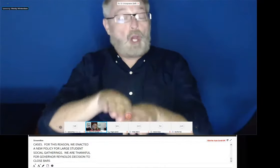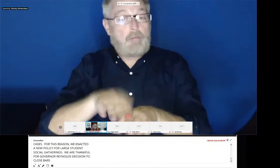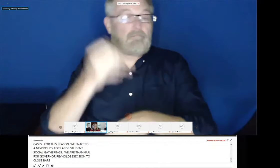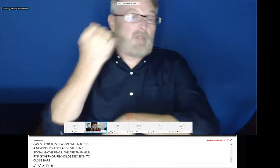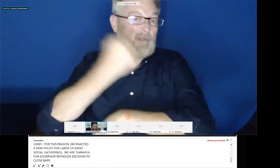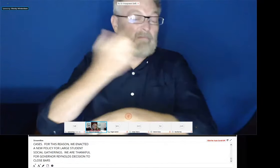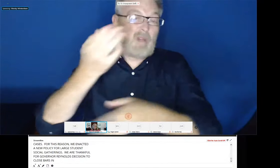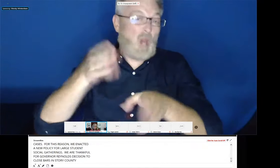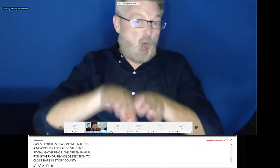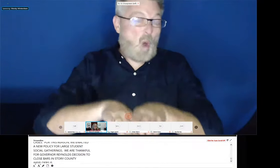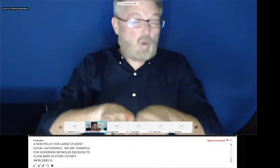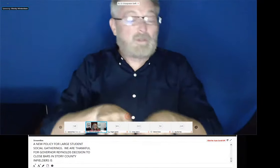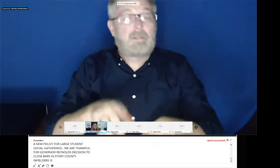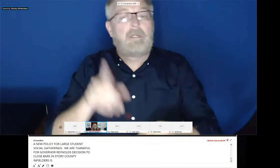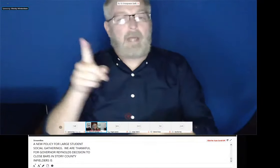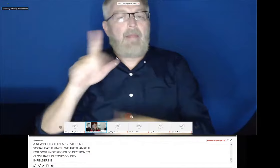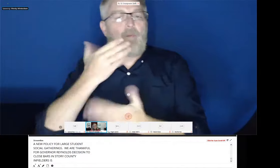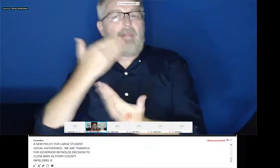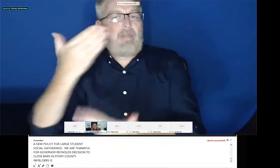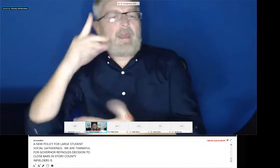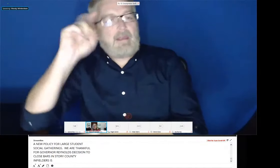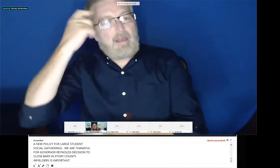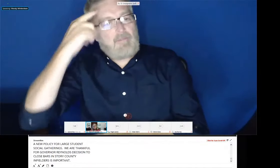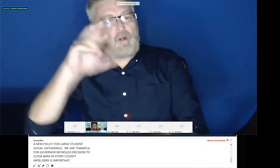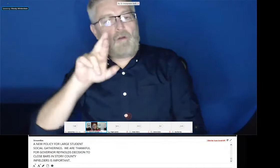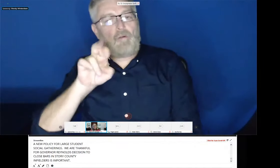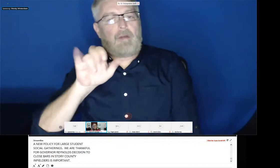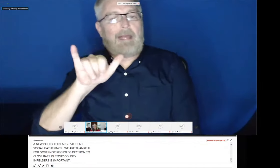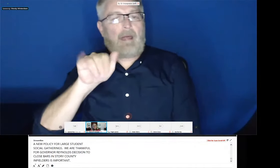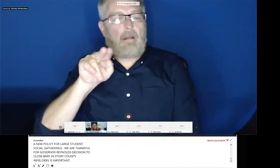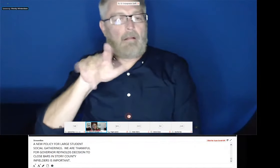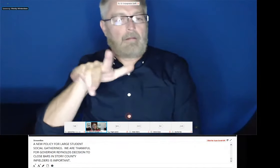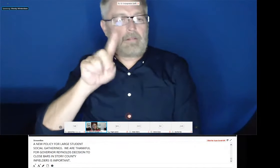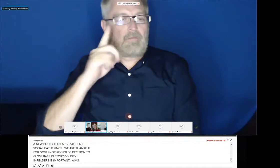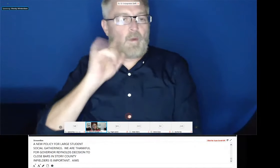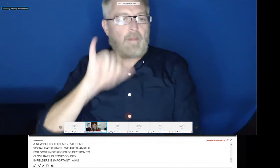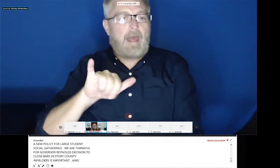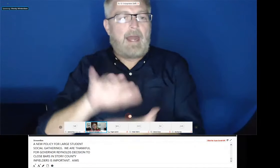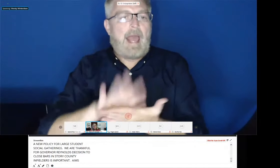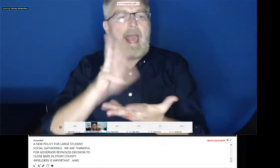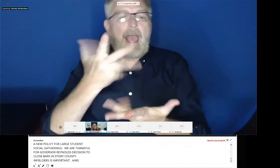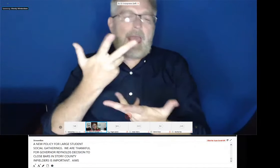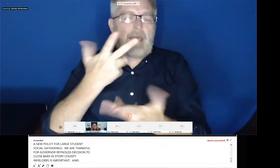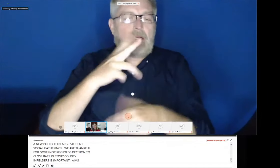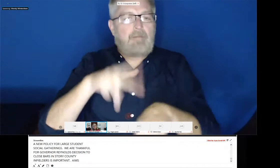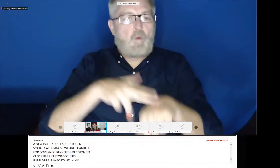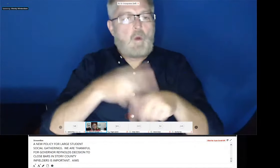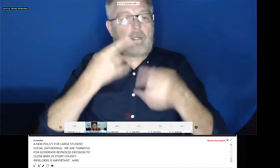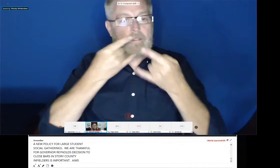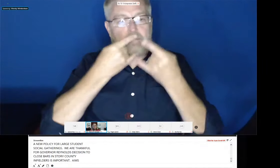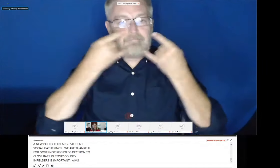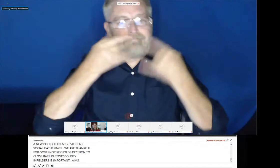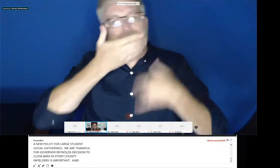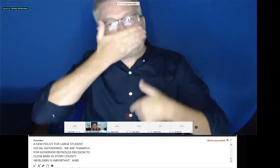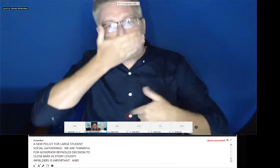Council's consideration of a face covering mandate seems a necessary response for the